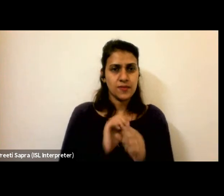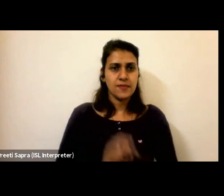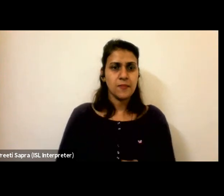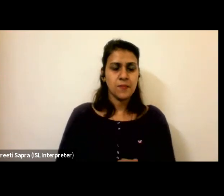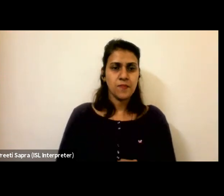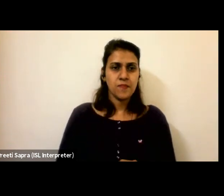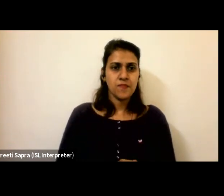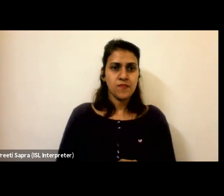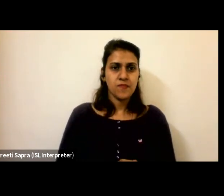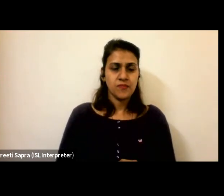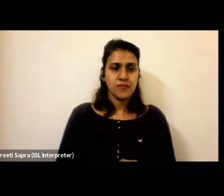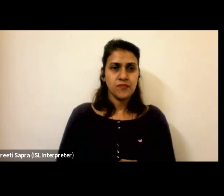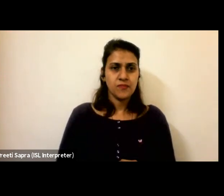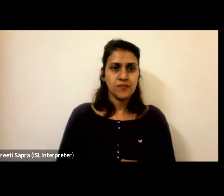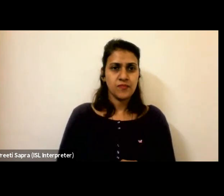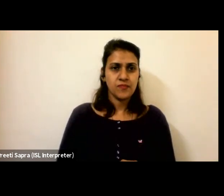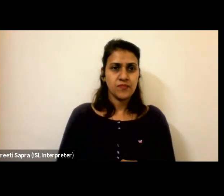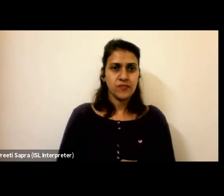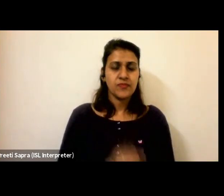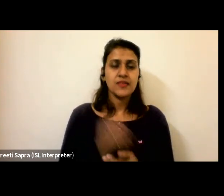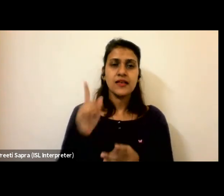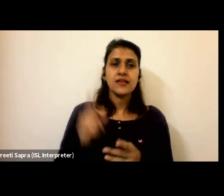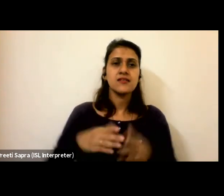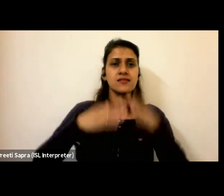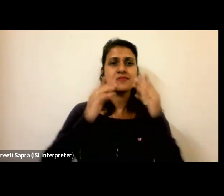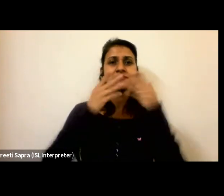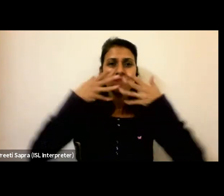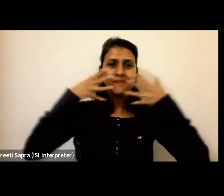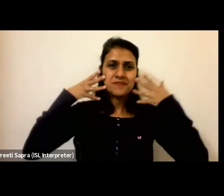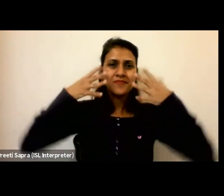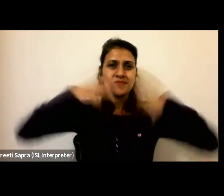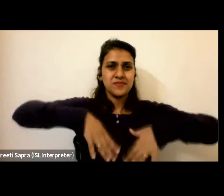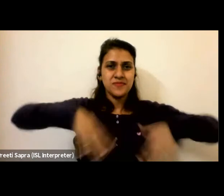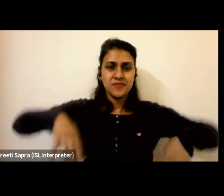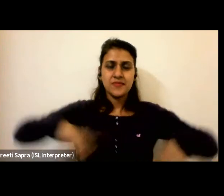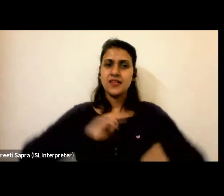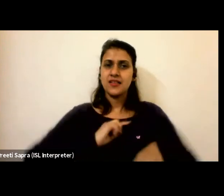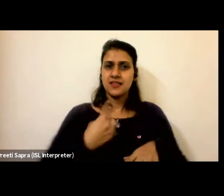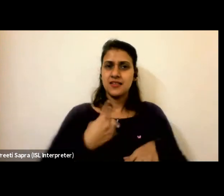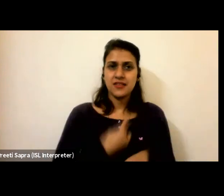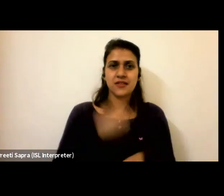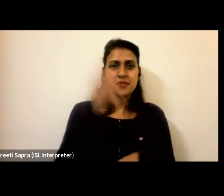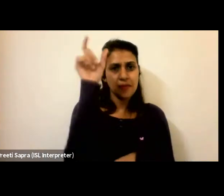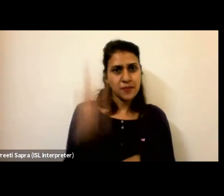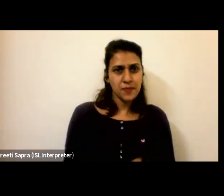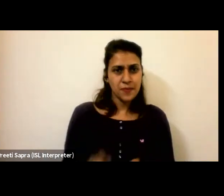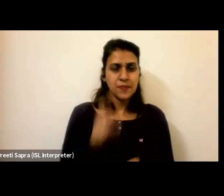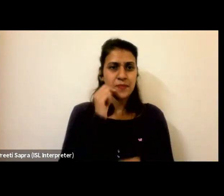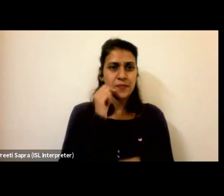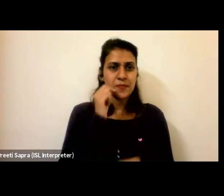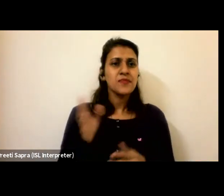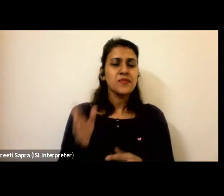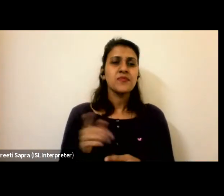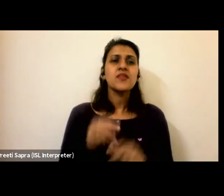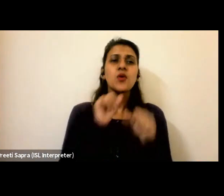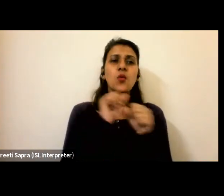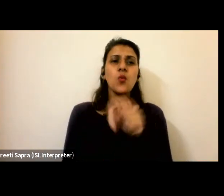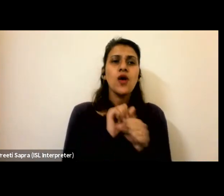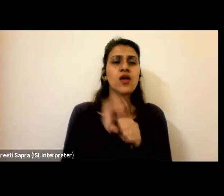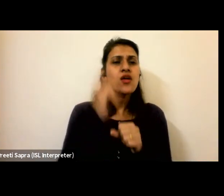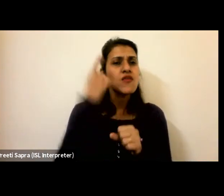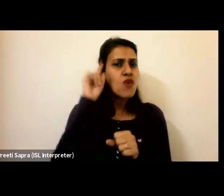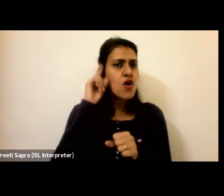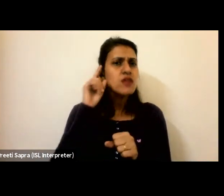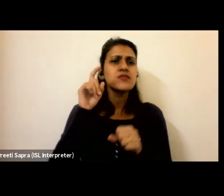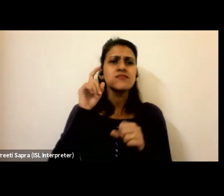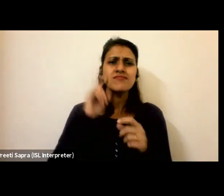Kiran Nayak B is an Adivasi transgender man with a disability who has been working on sexuality